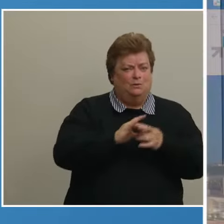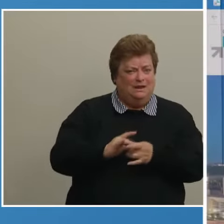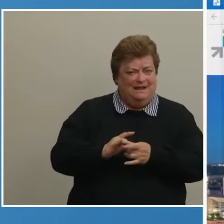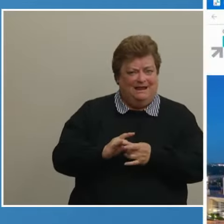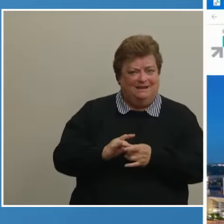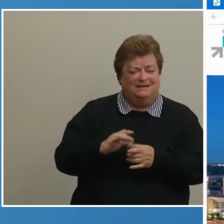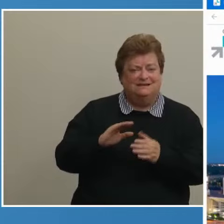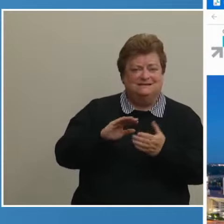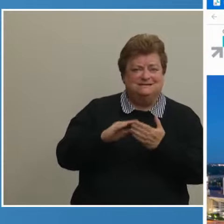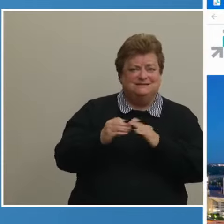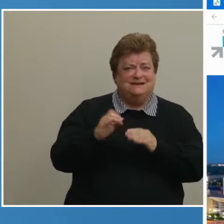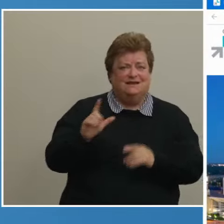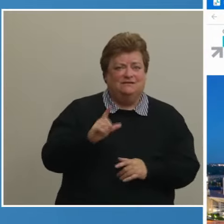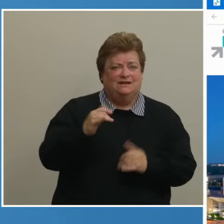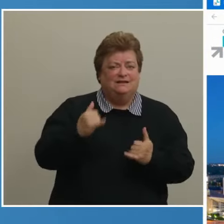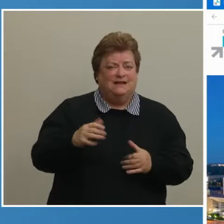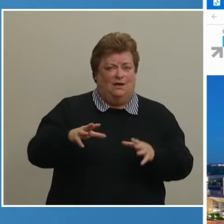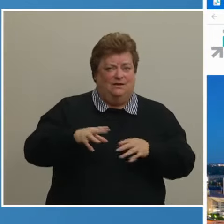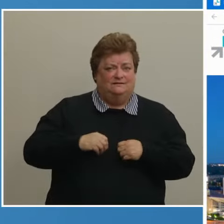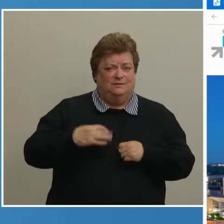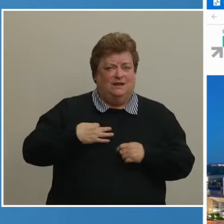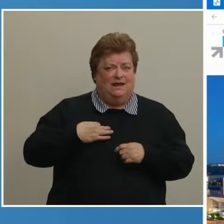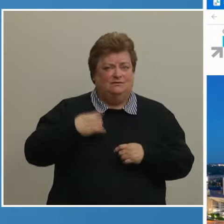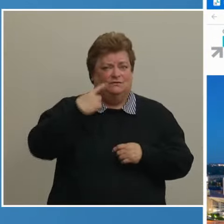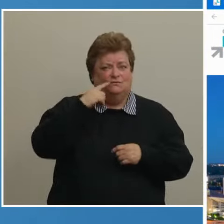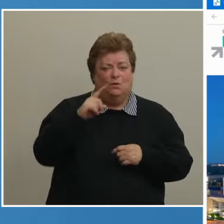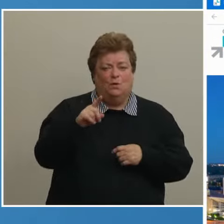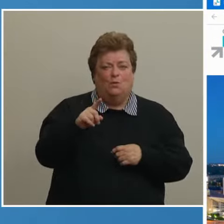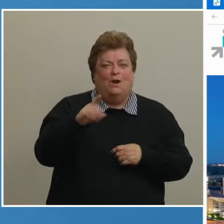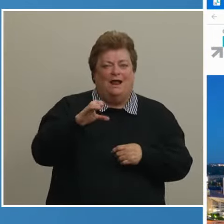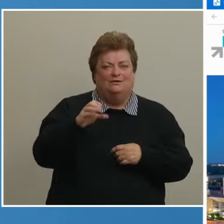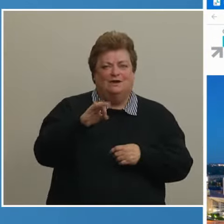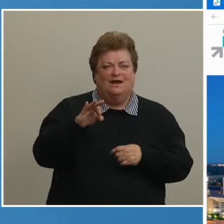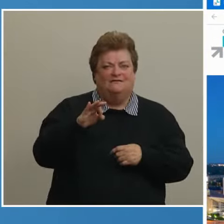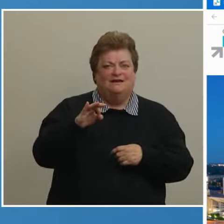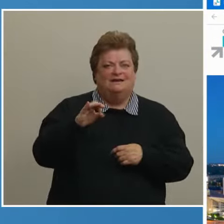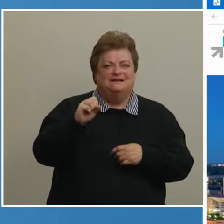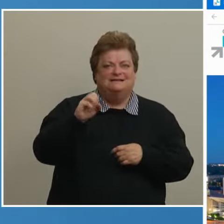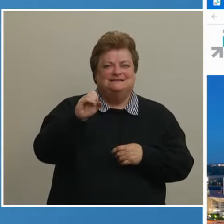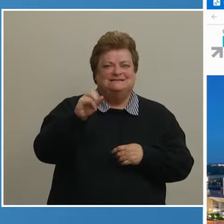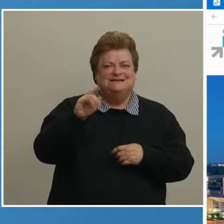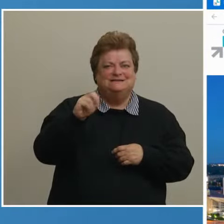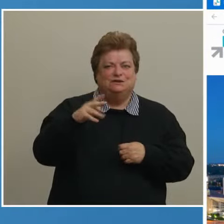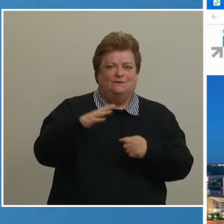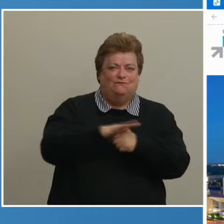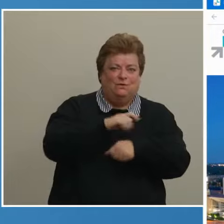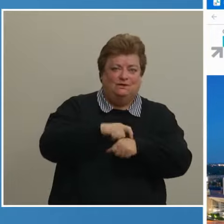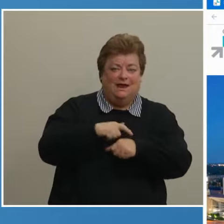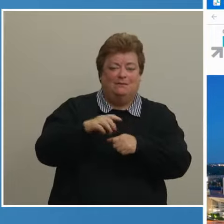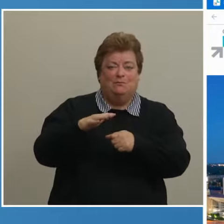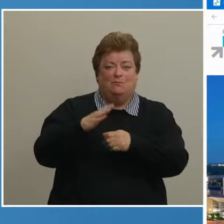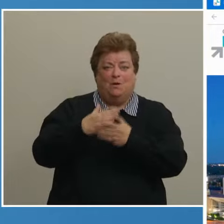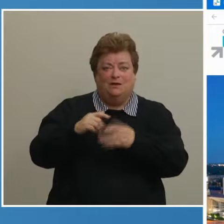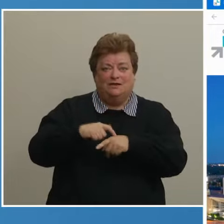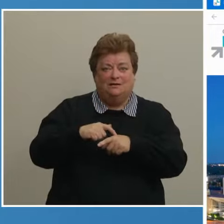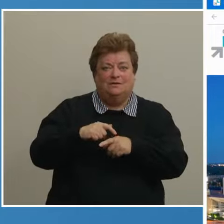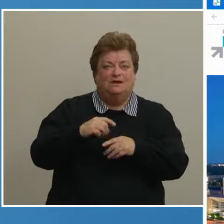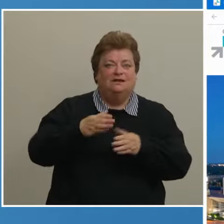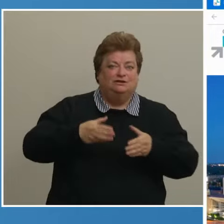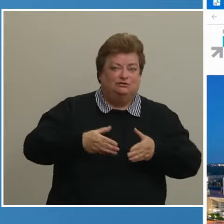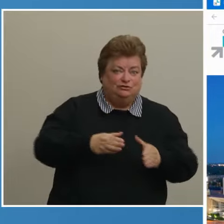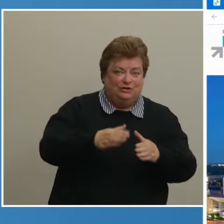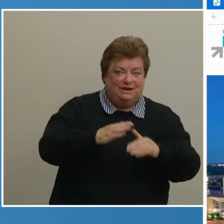the City of Lincoln is now accepting applications for hundreds of seasonal, full-time, and part-time jobs, including street